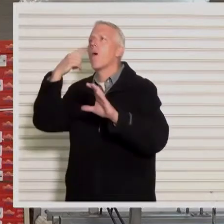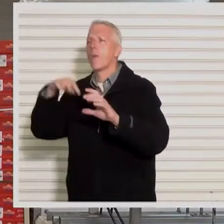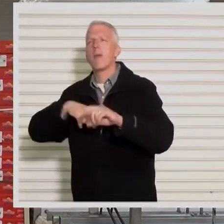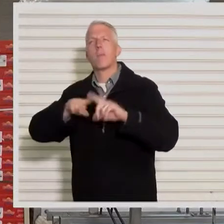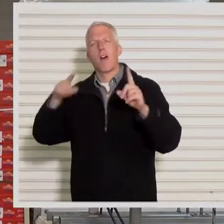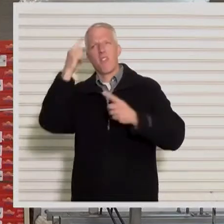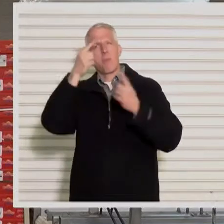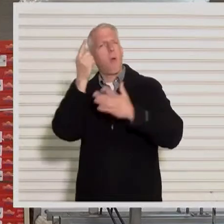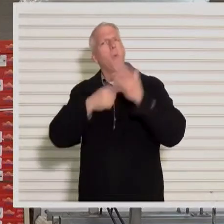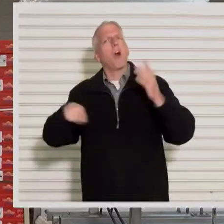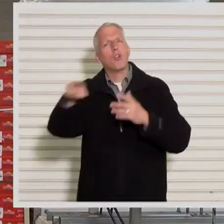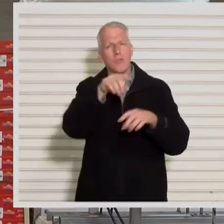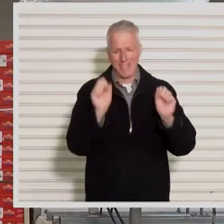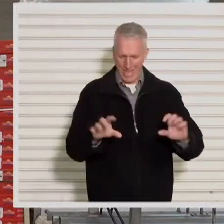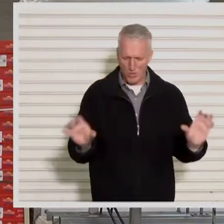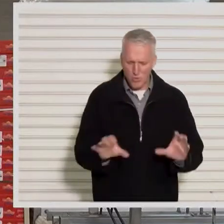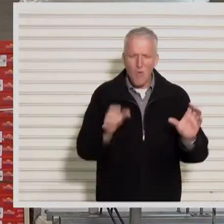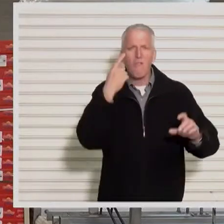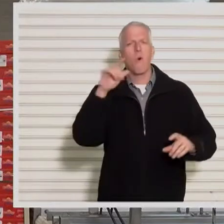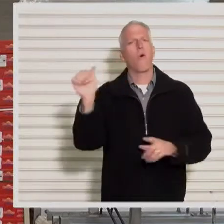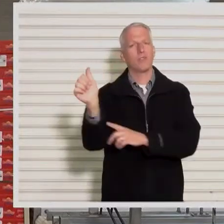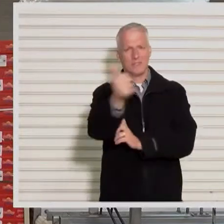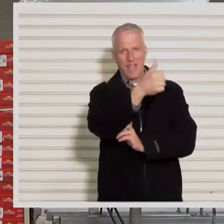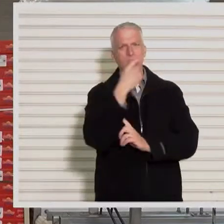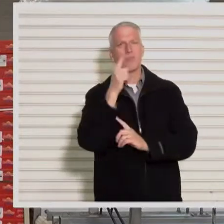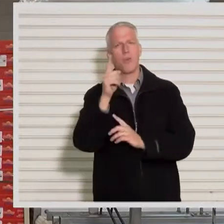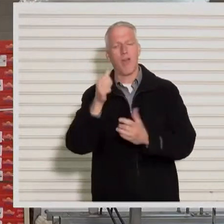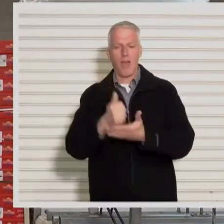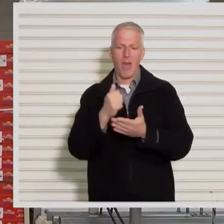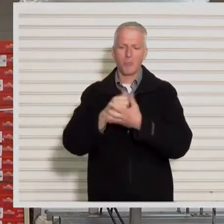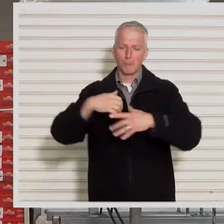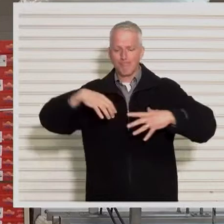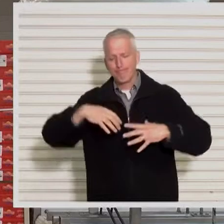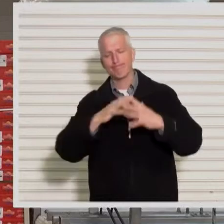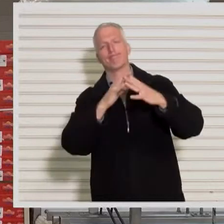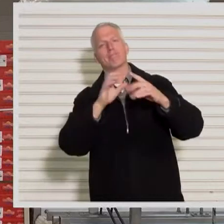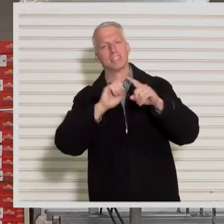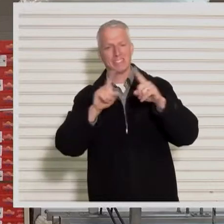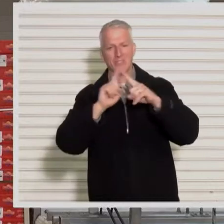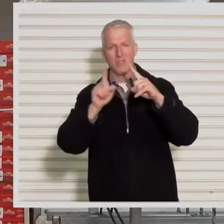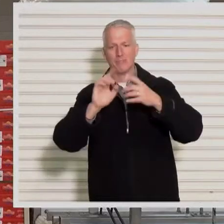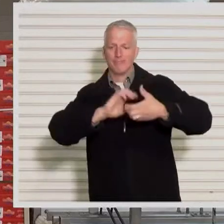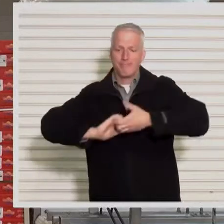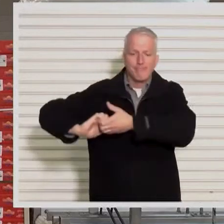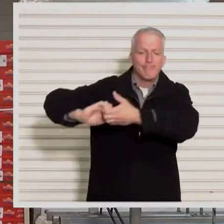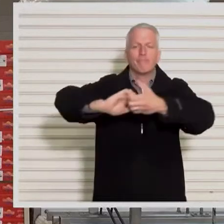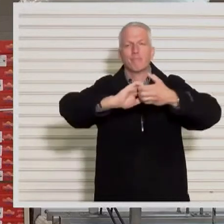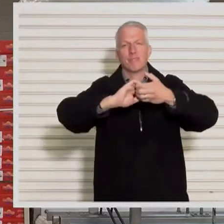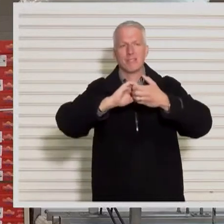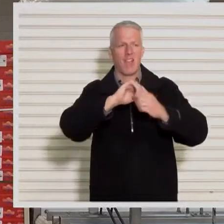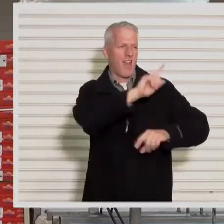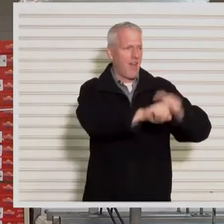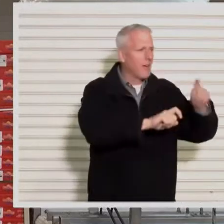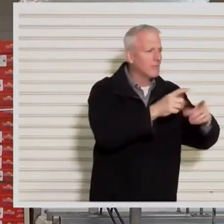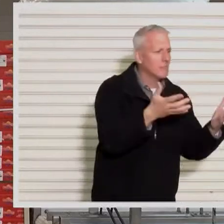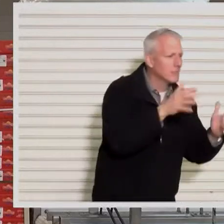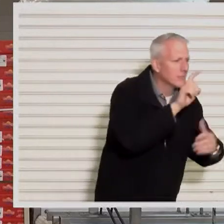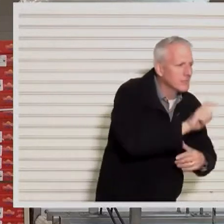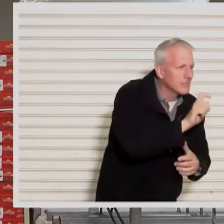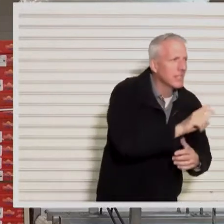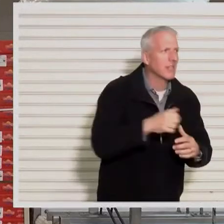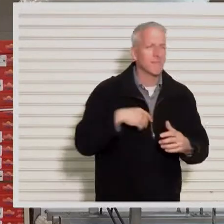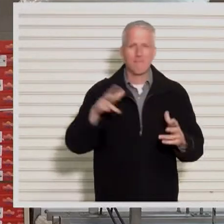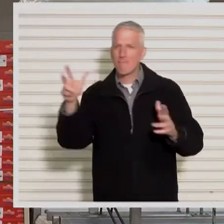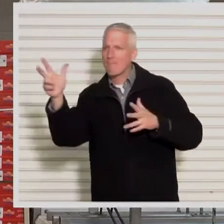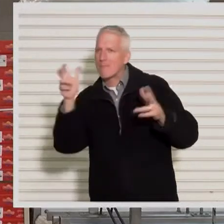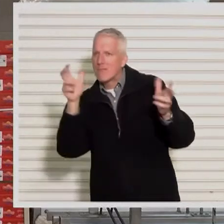you can do for yourself to convene stakeholders, inquire about their needs, listen to